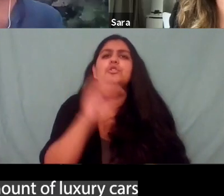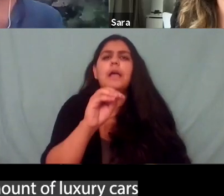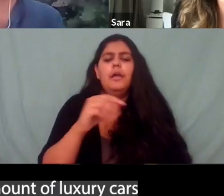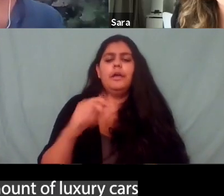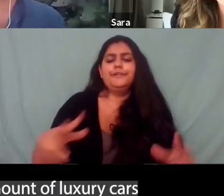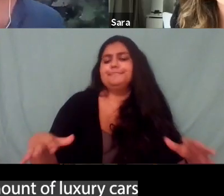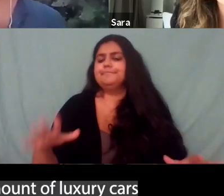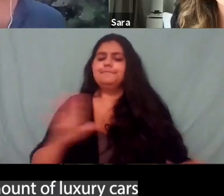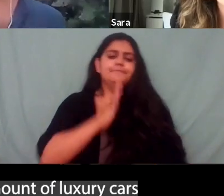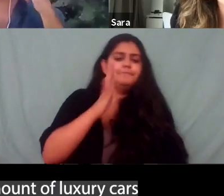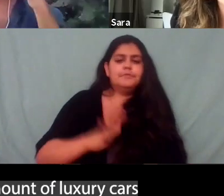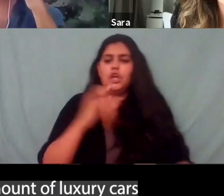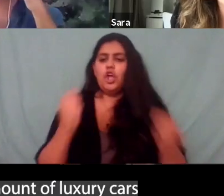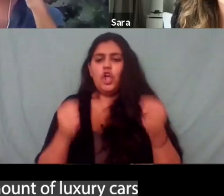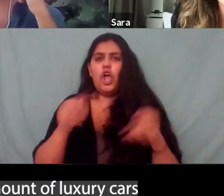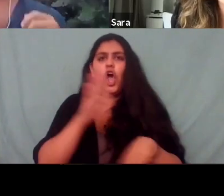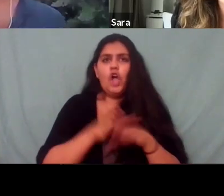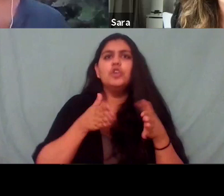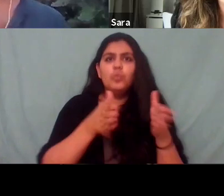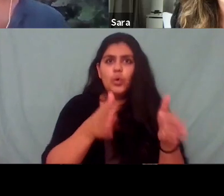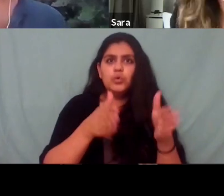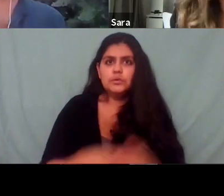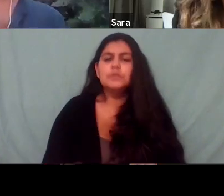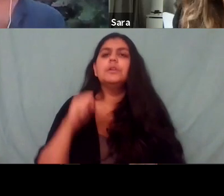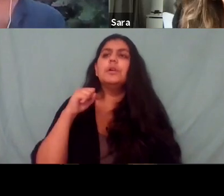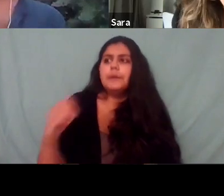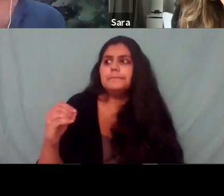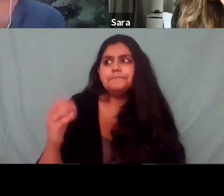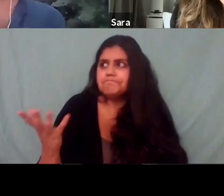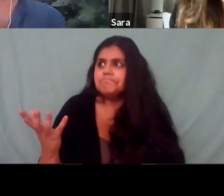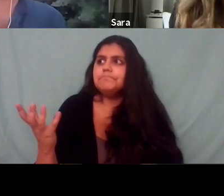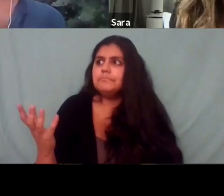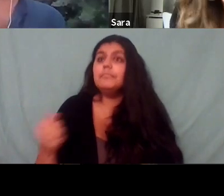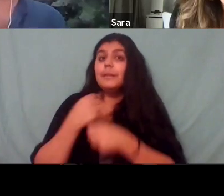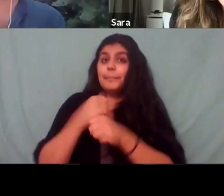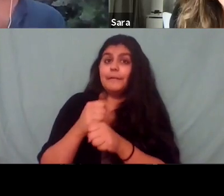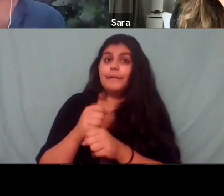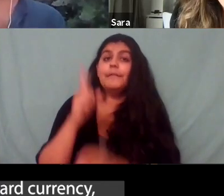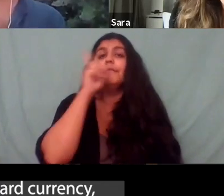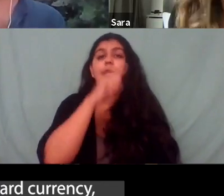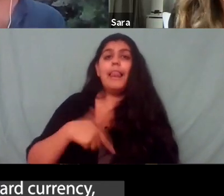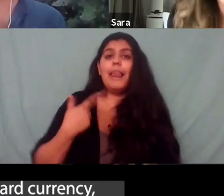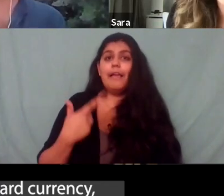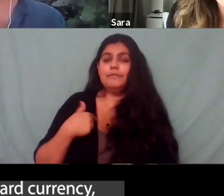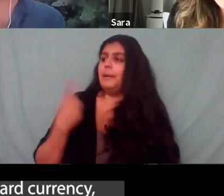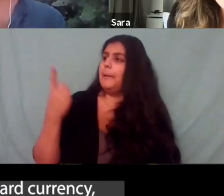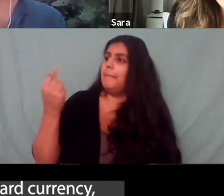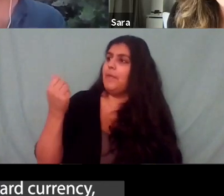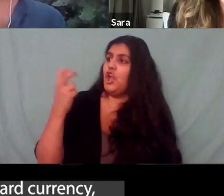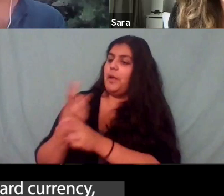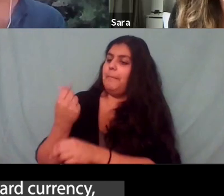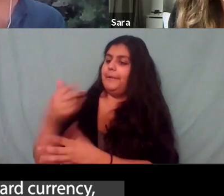amount of luxury cars that we drive on our roads. So they created a fake life by attracting hard